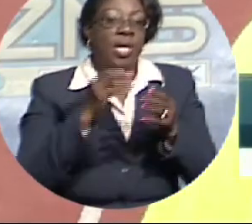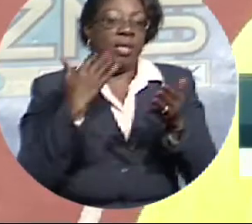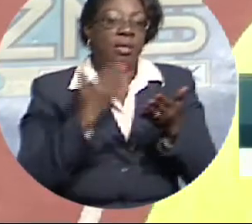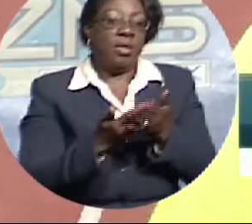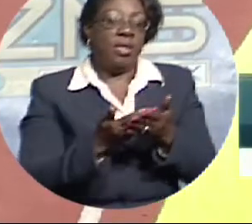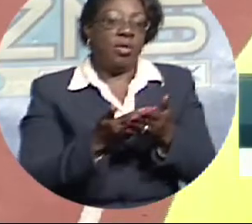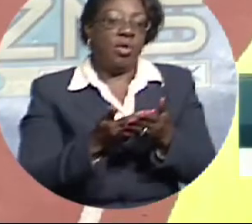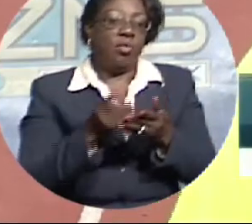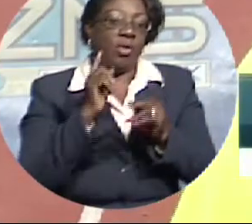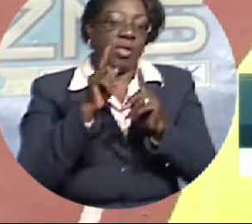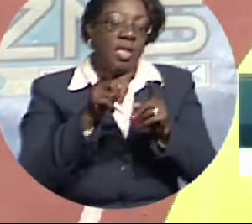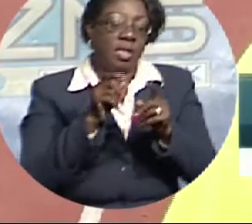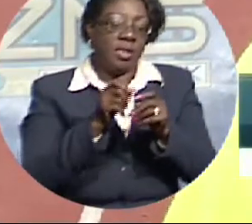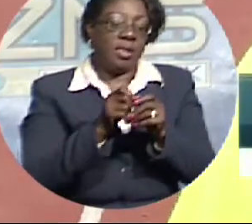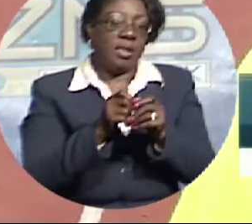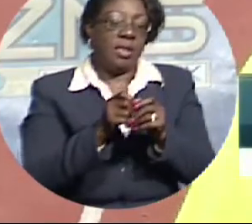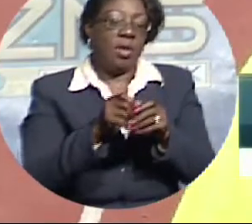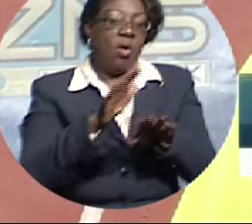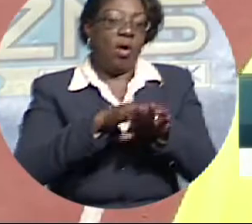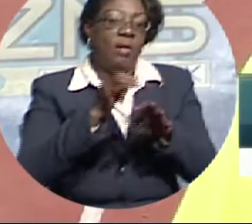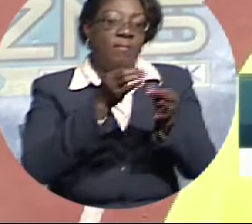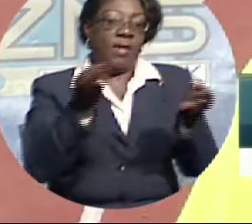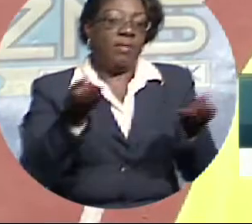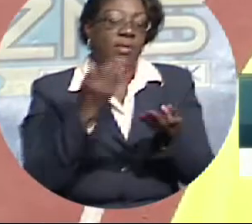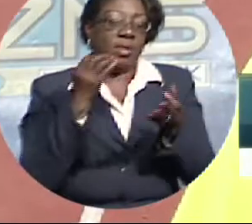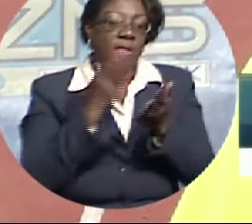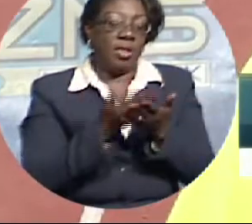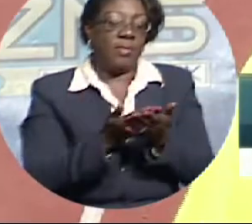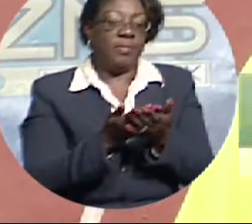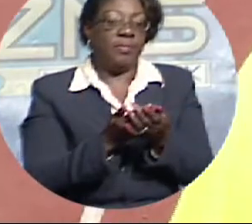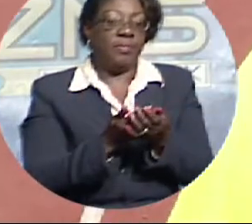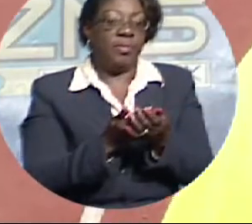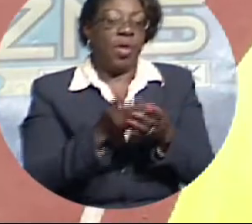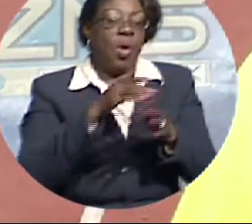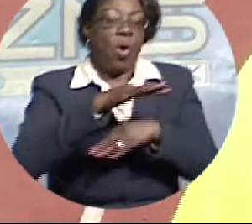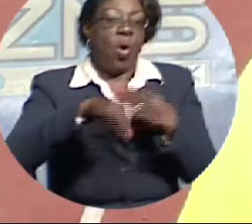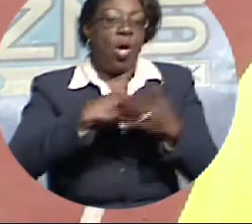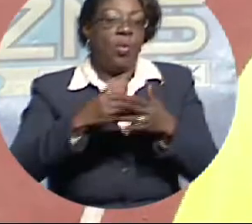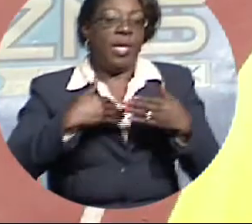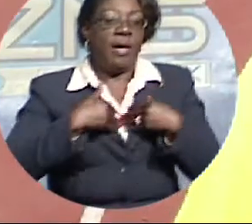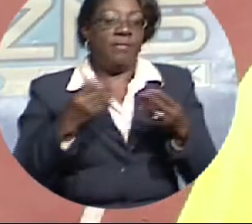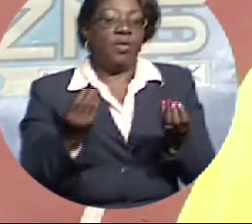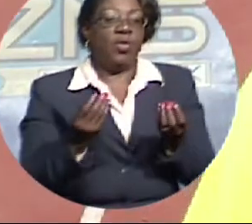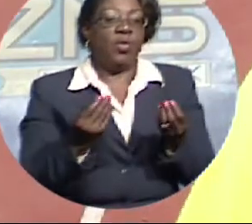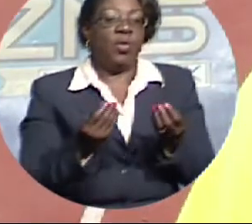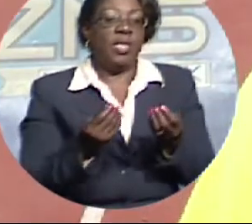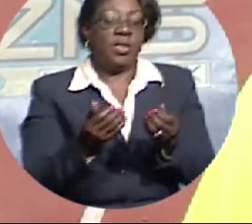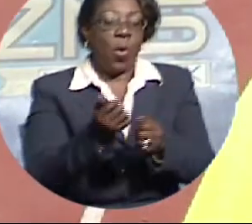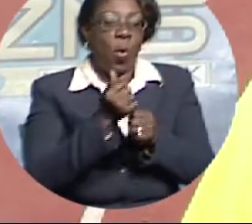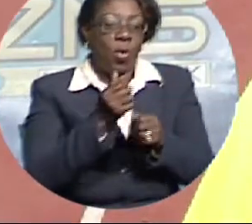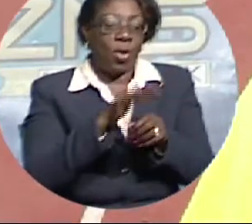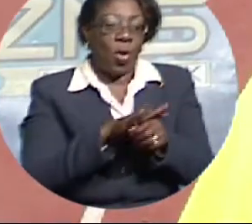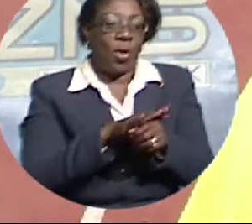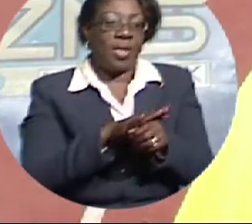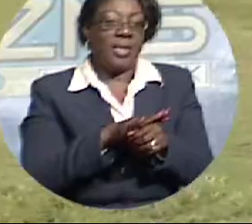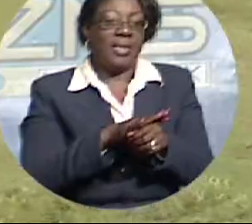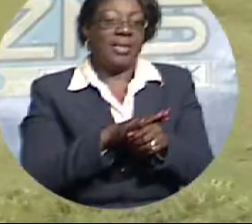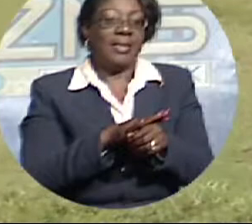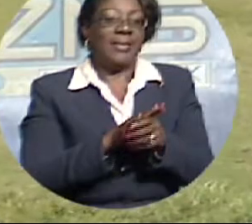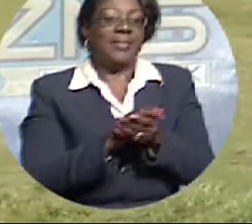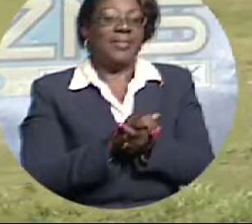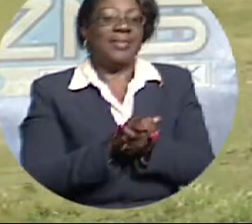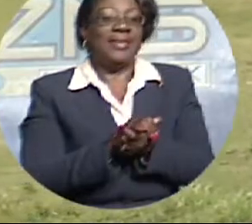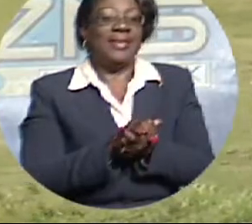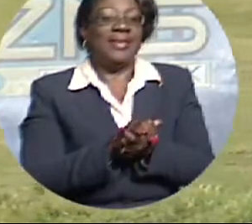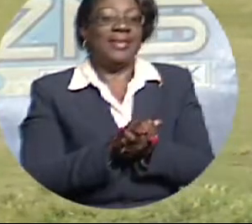and good results on the field, which is good. So now all we got to do is just hold on. If I beat him by half a point, I beat him.